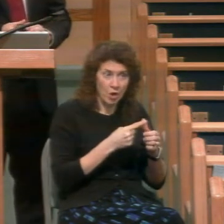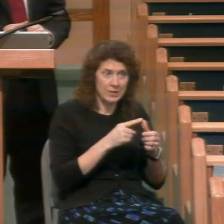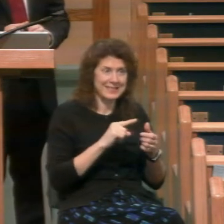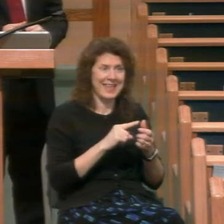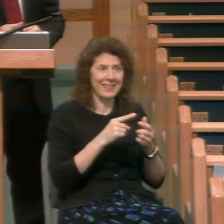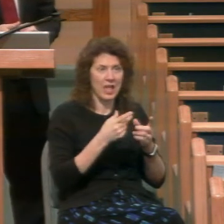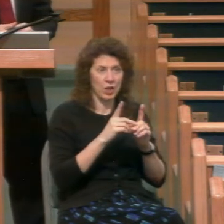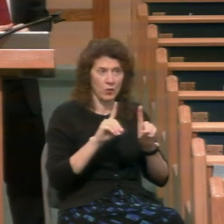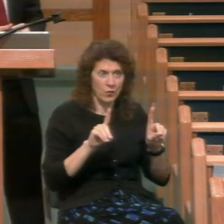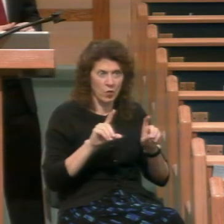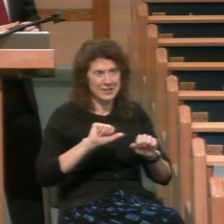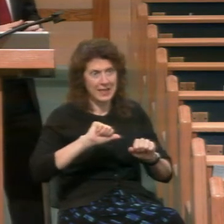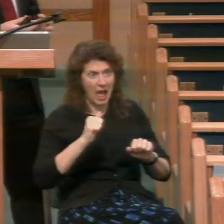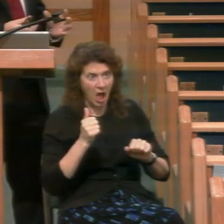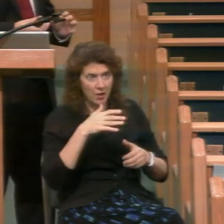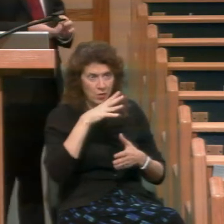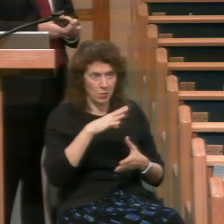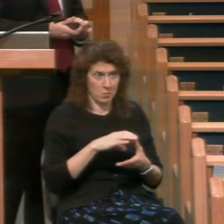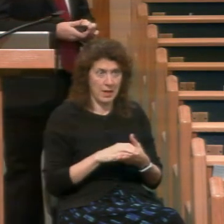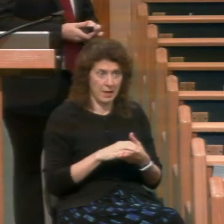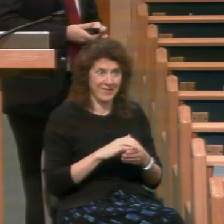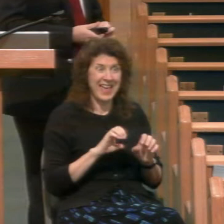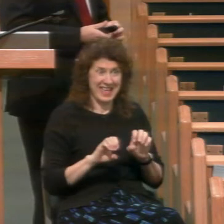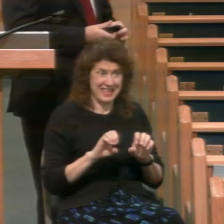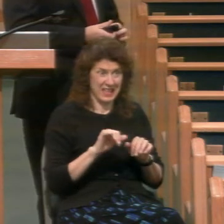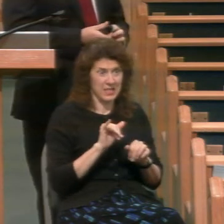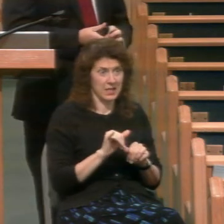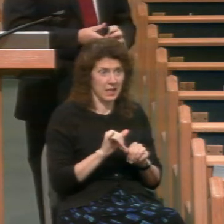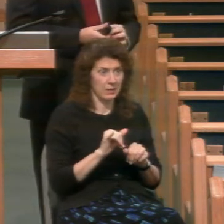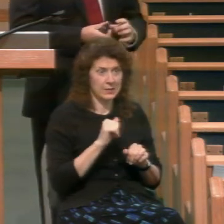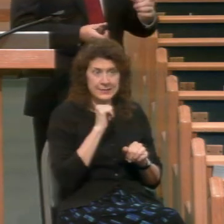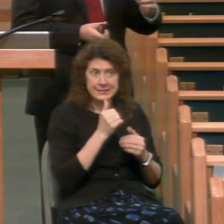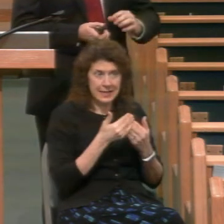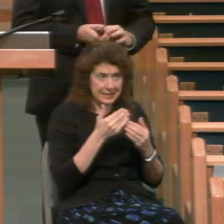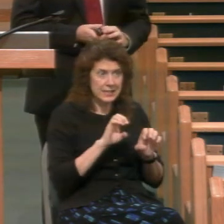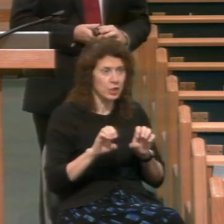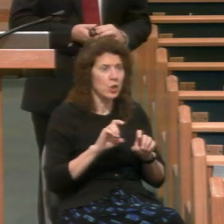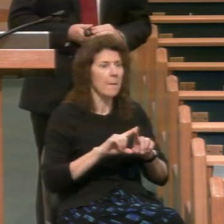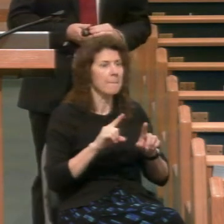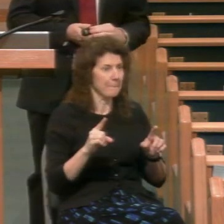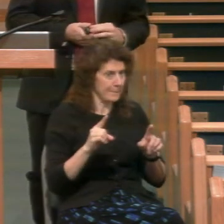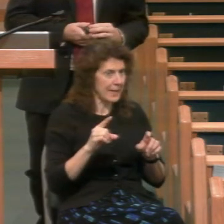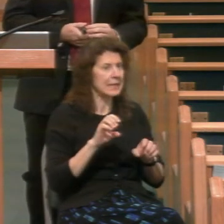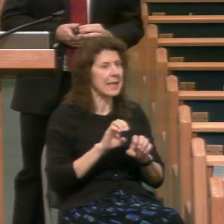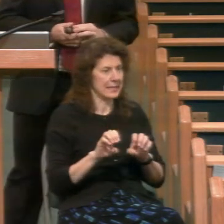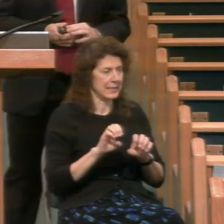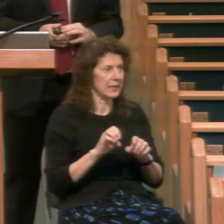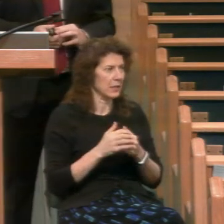that. And of course, it's not an easy thing, but they did that. Yes, sir.